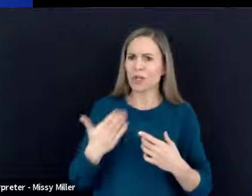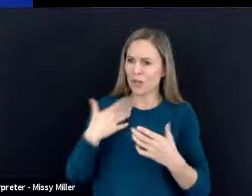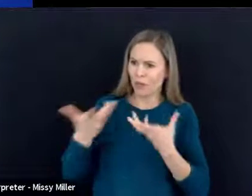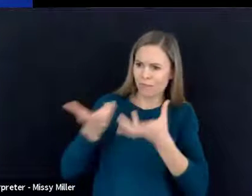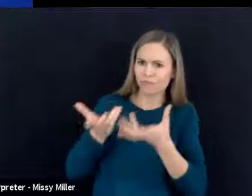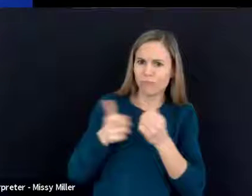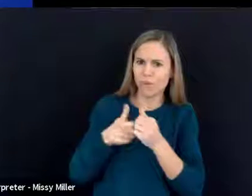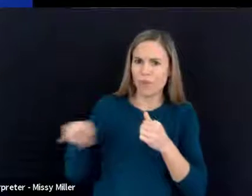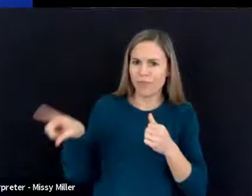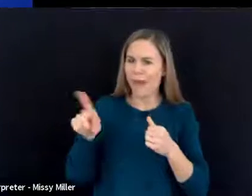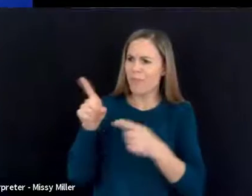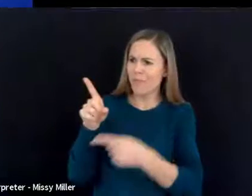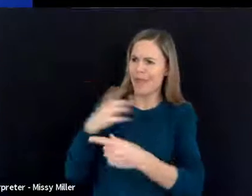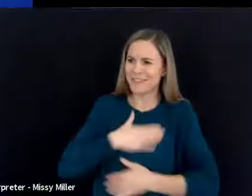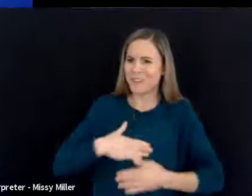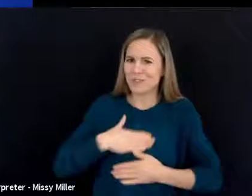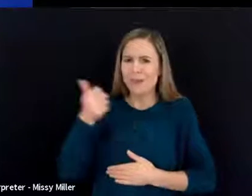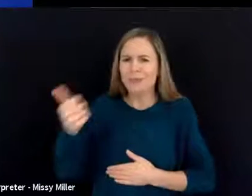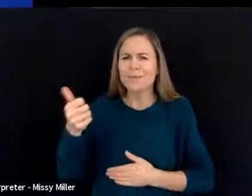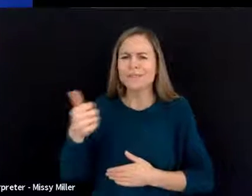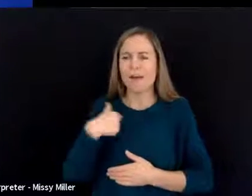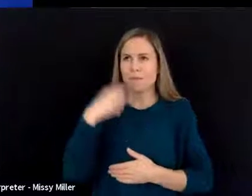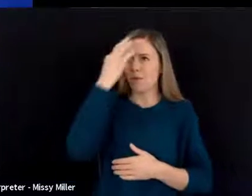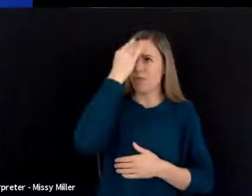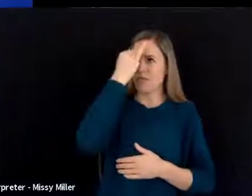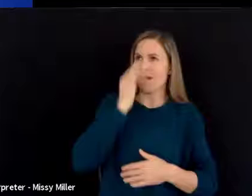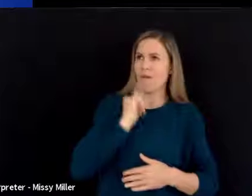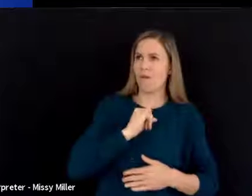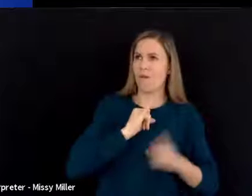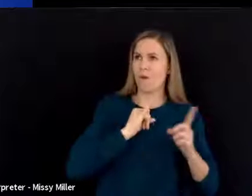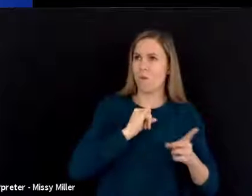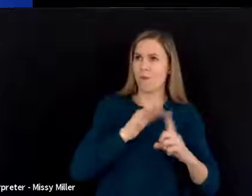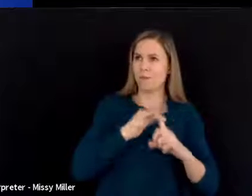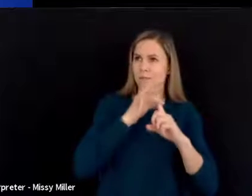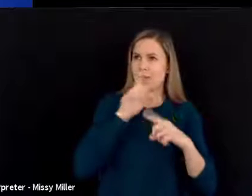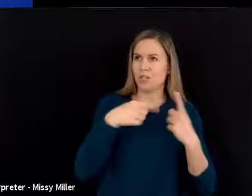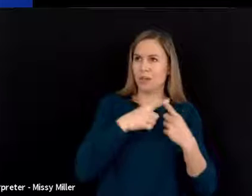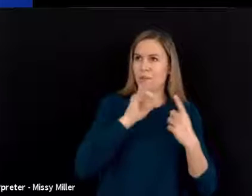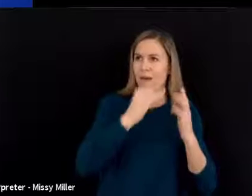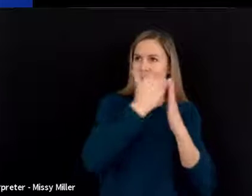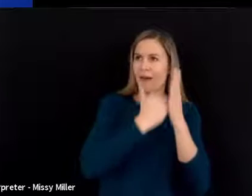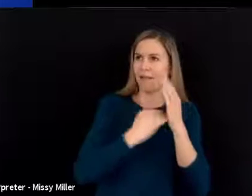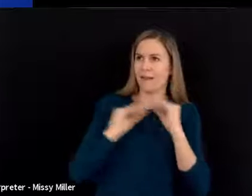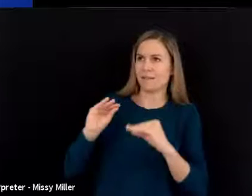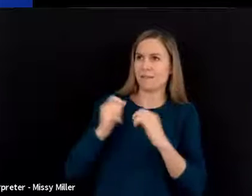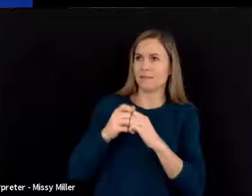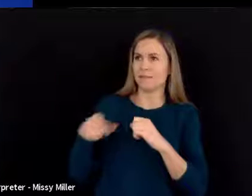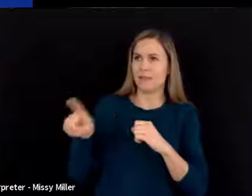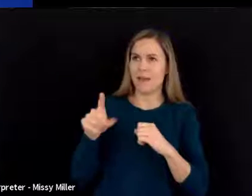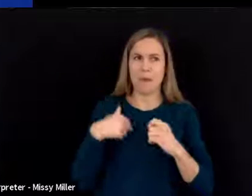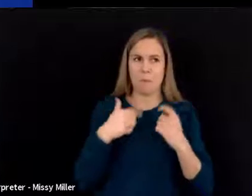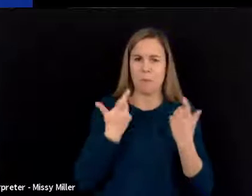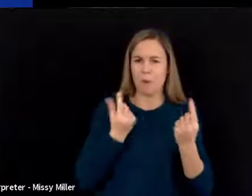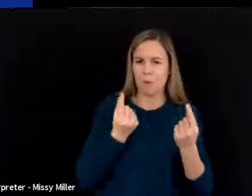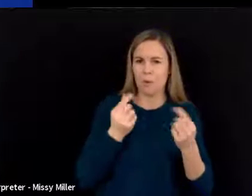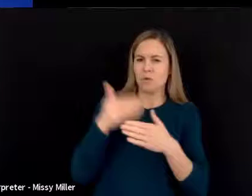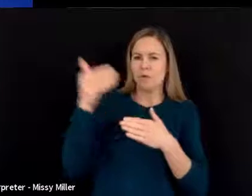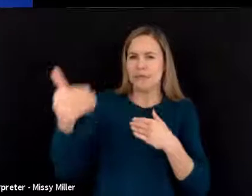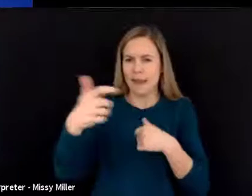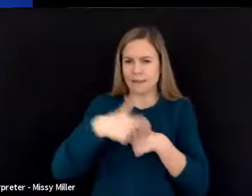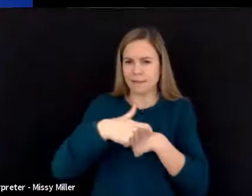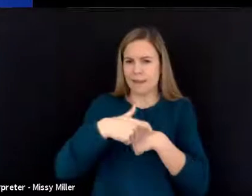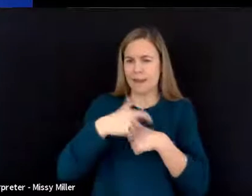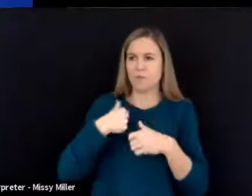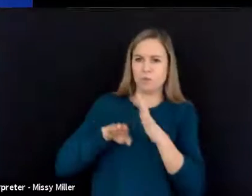time. What was unique about that lesson or that exchange that I need to think about trying again and replicating to maximize